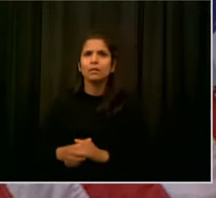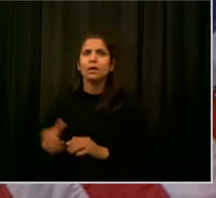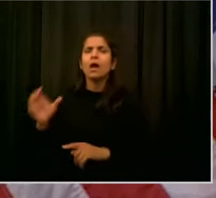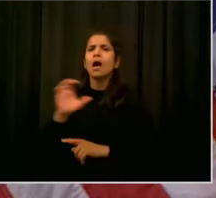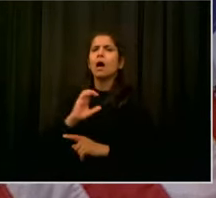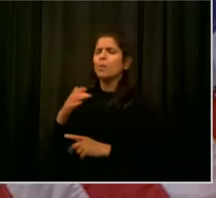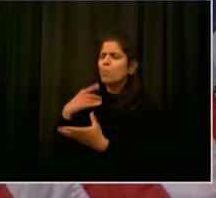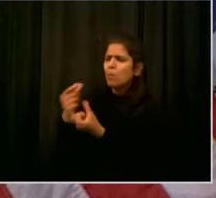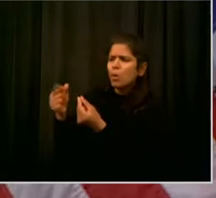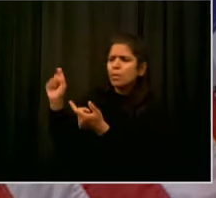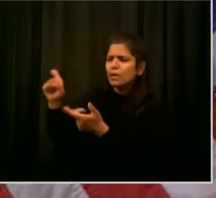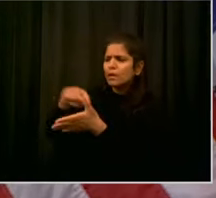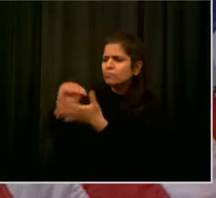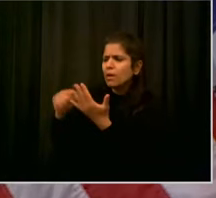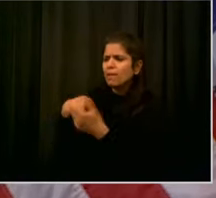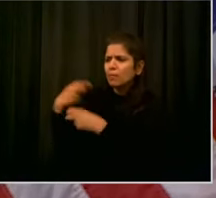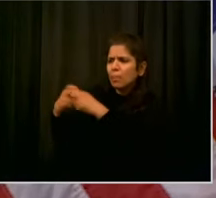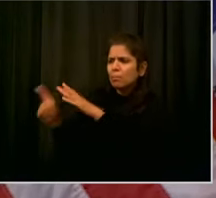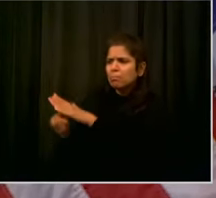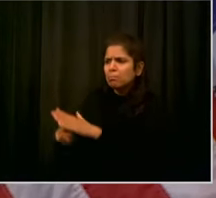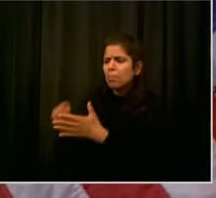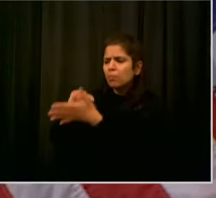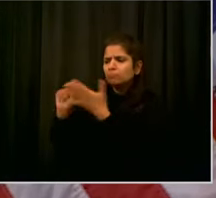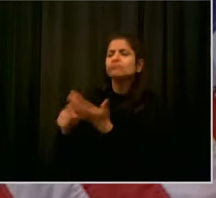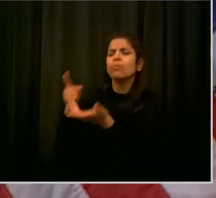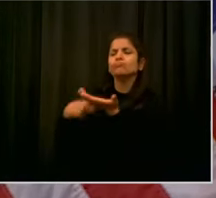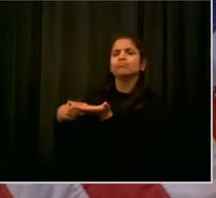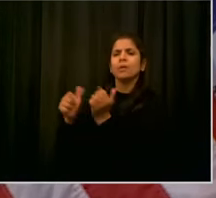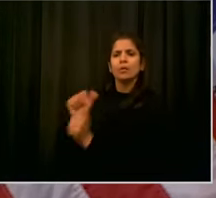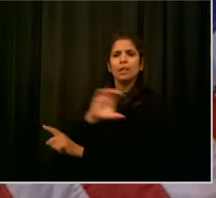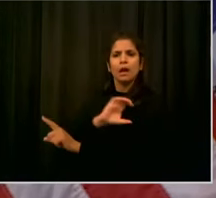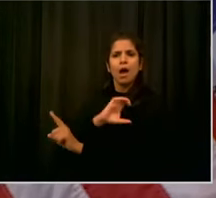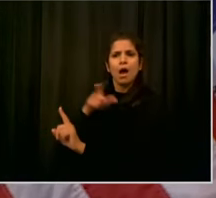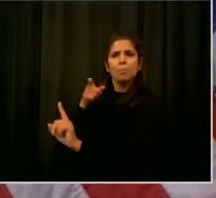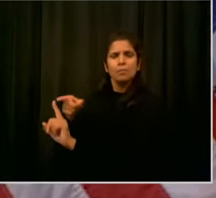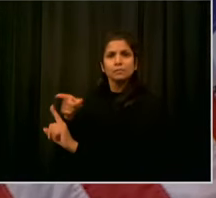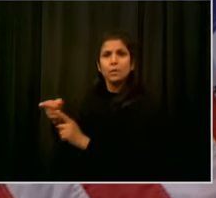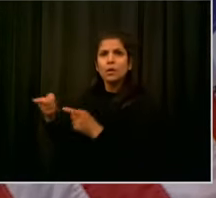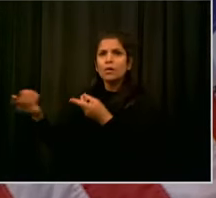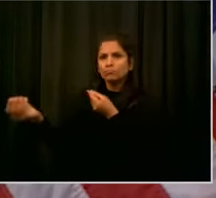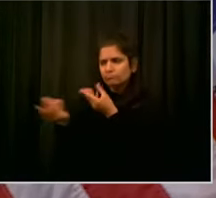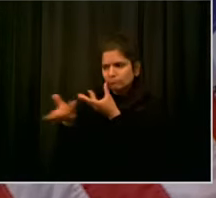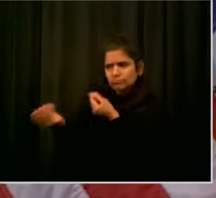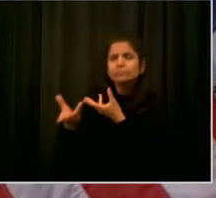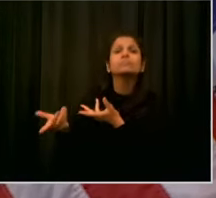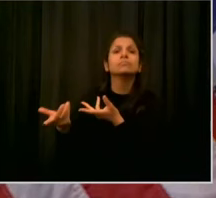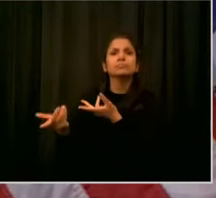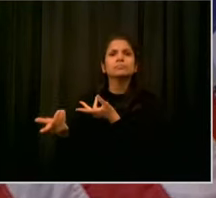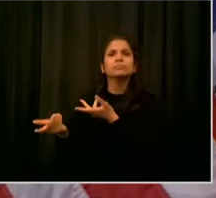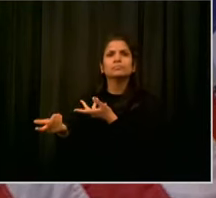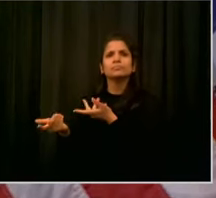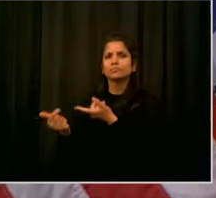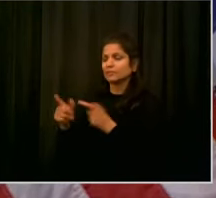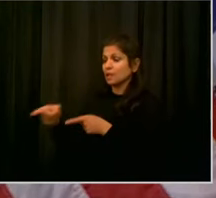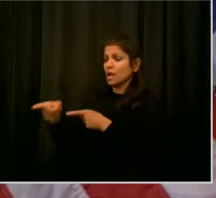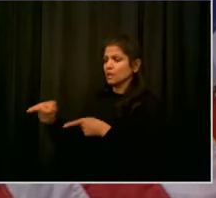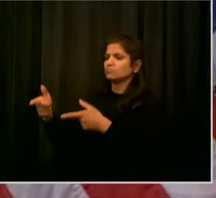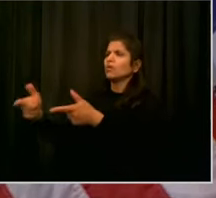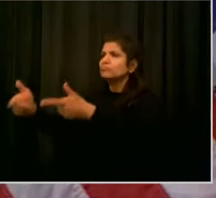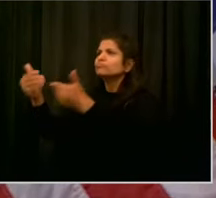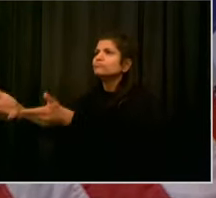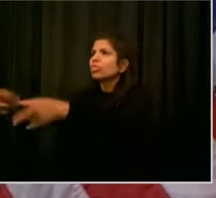paces, ask the tough questions. But when we all agree, and that overwhelmingly, you know, all three